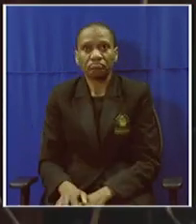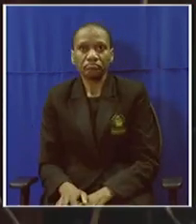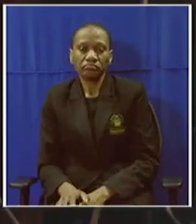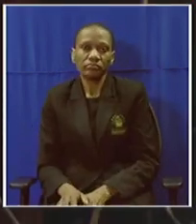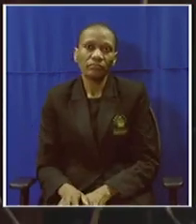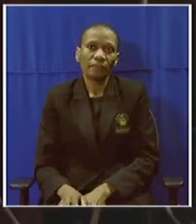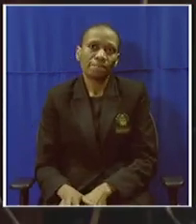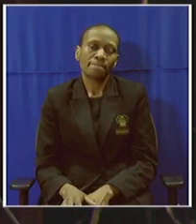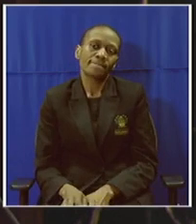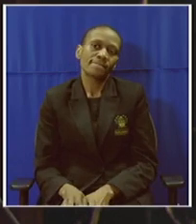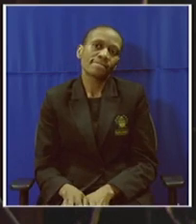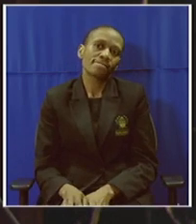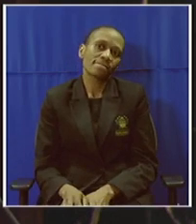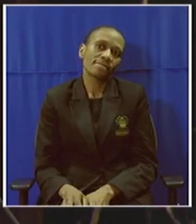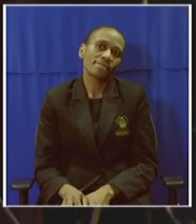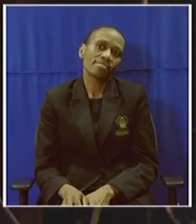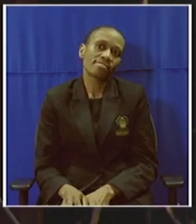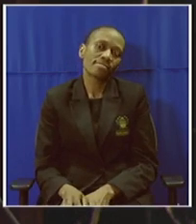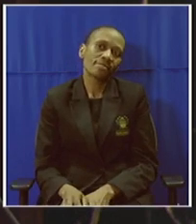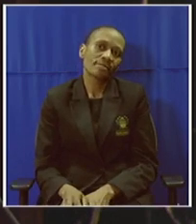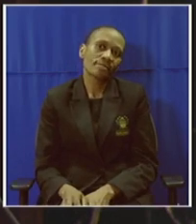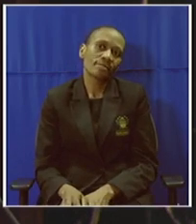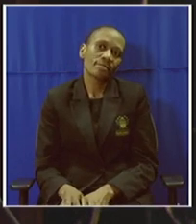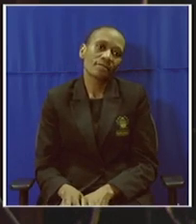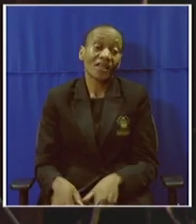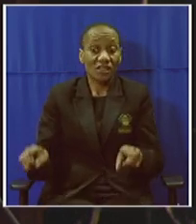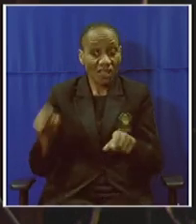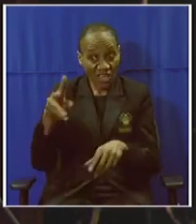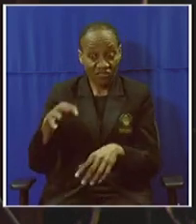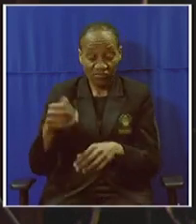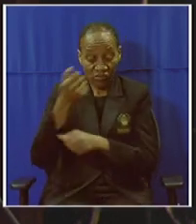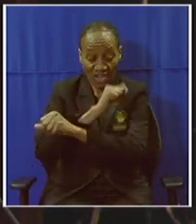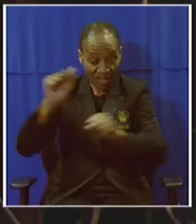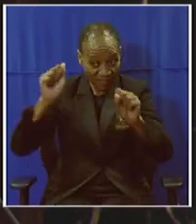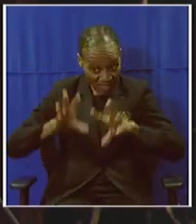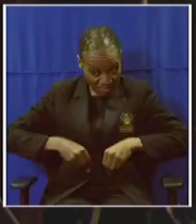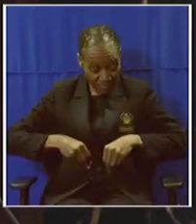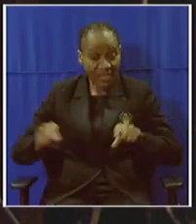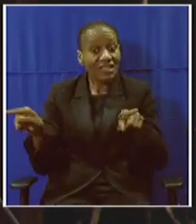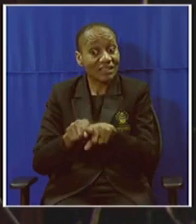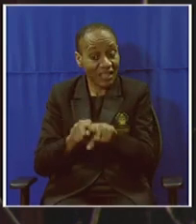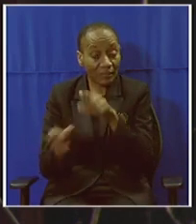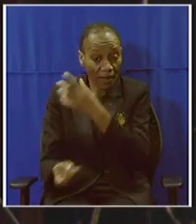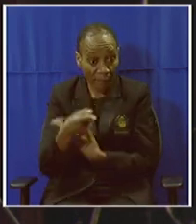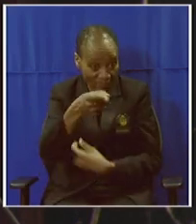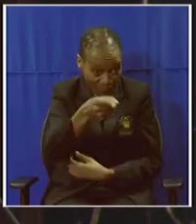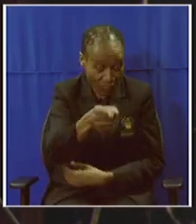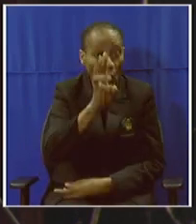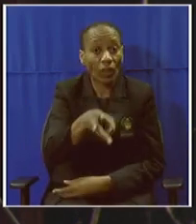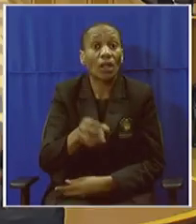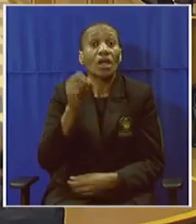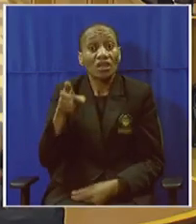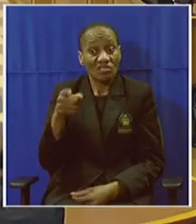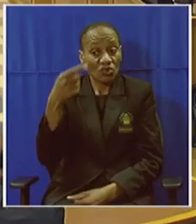And for those of you who are still in denial, Lemini Iyeza Naguwe, Bambisisa Loko Naku.